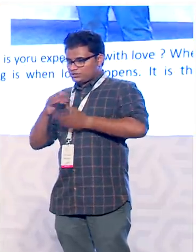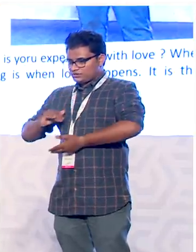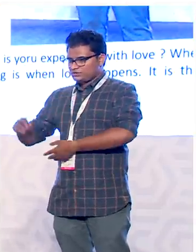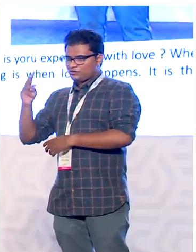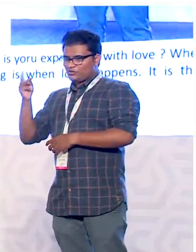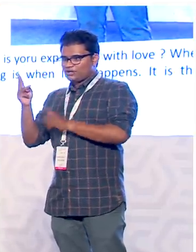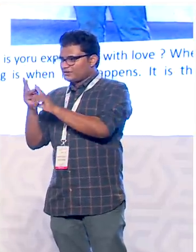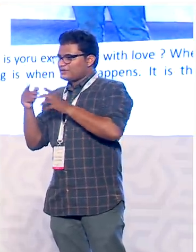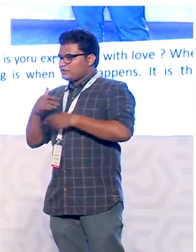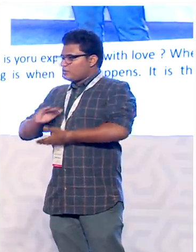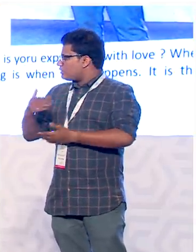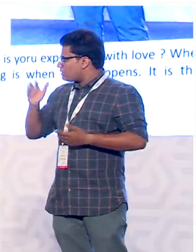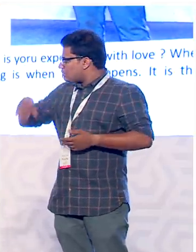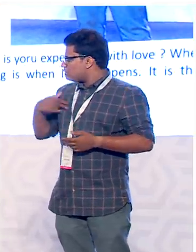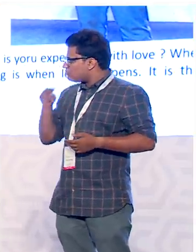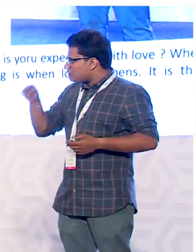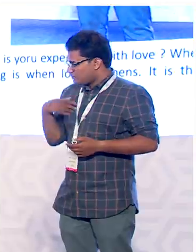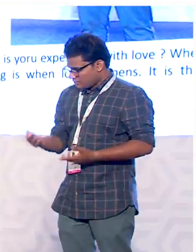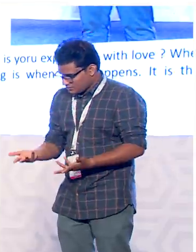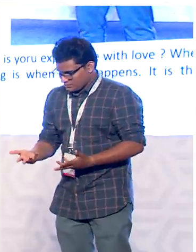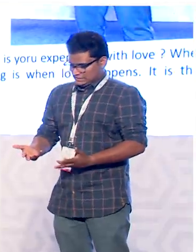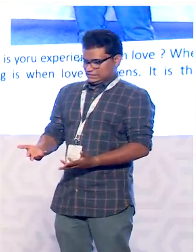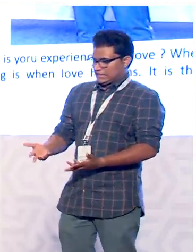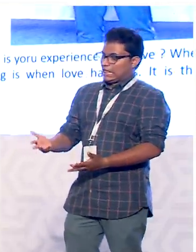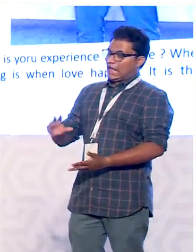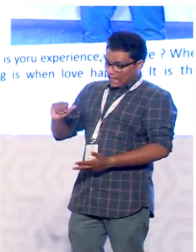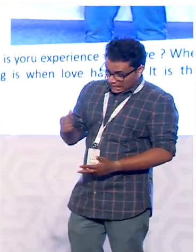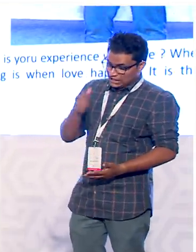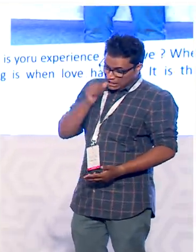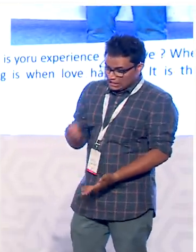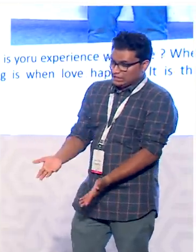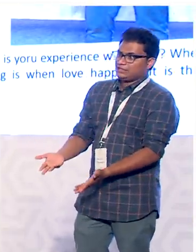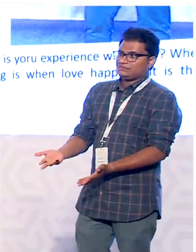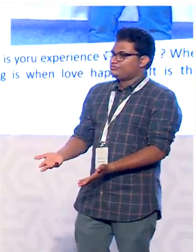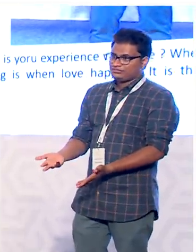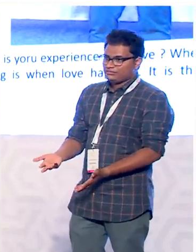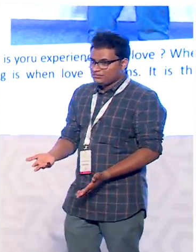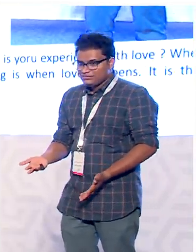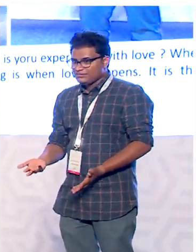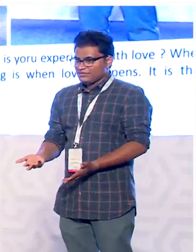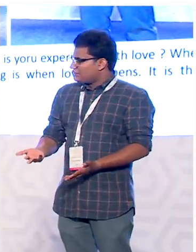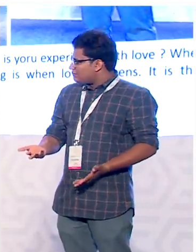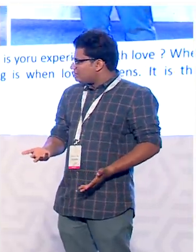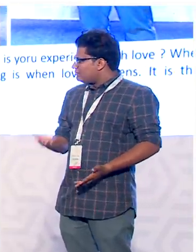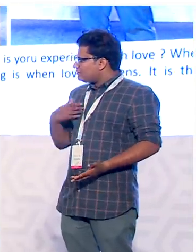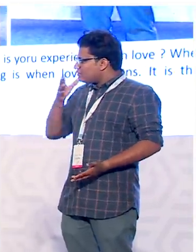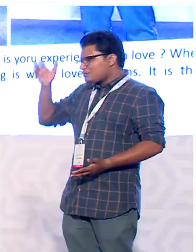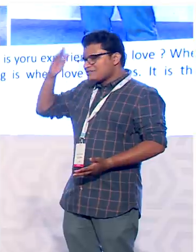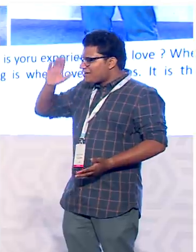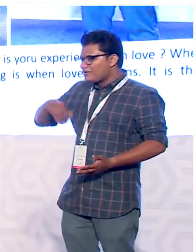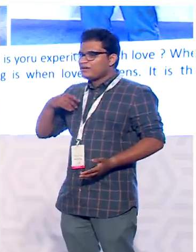I was born, I'm sure everybody looked at the cradle and said, "Oh my God, another girl." Because my parents, I don't have a brother at